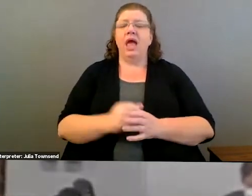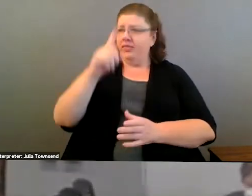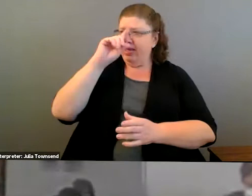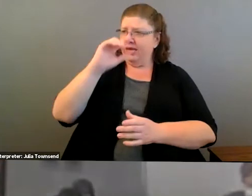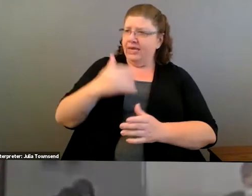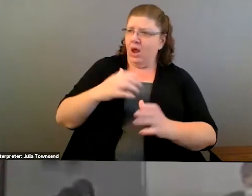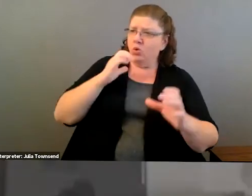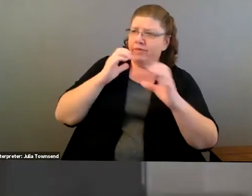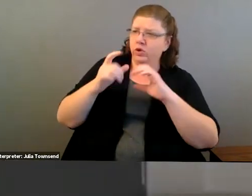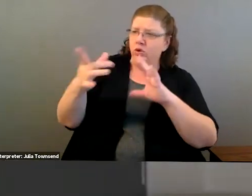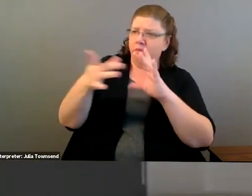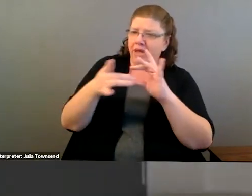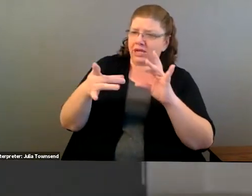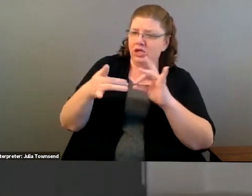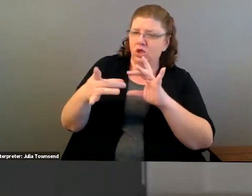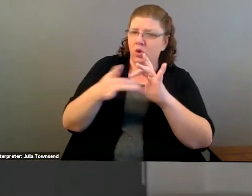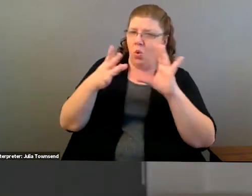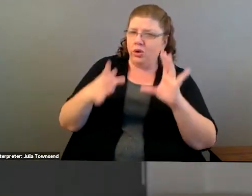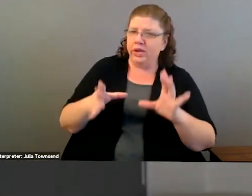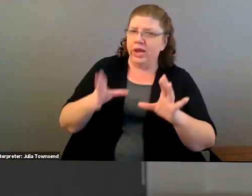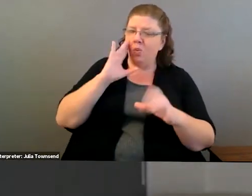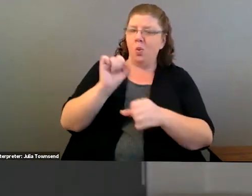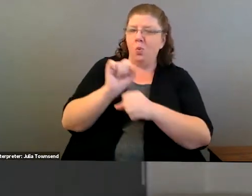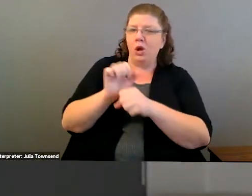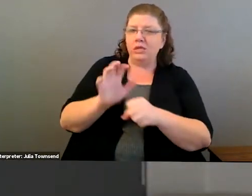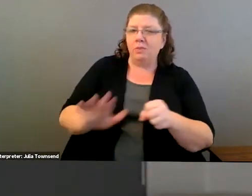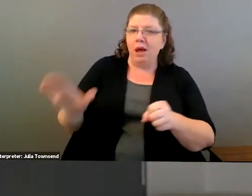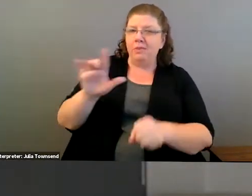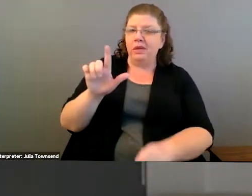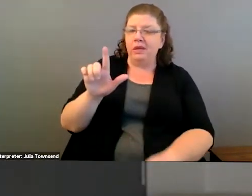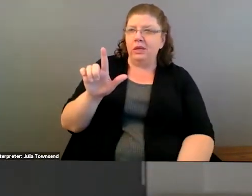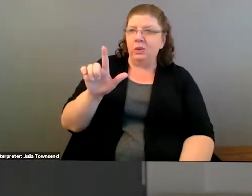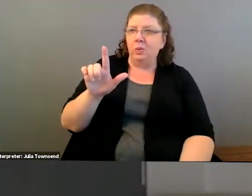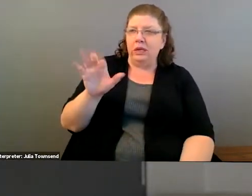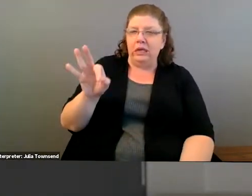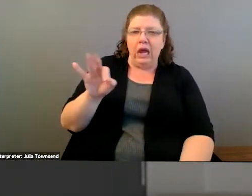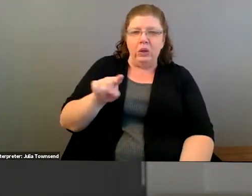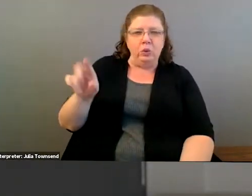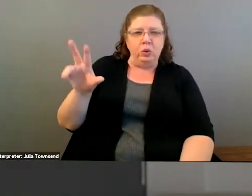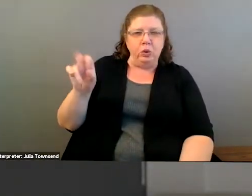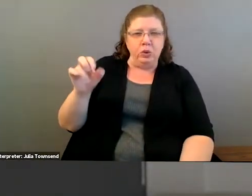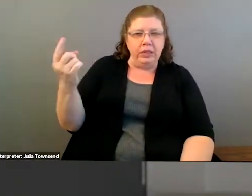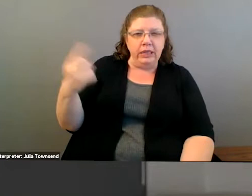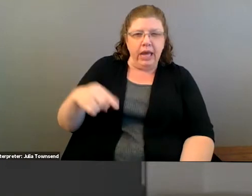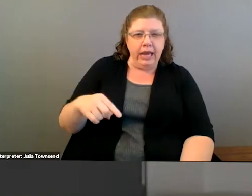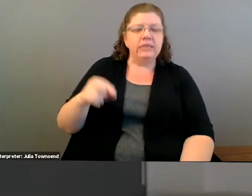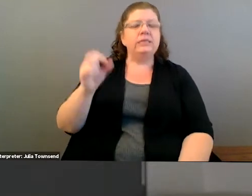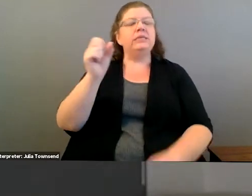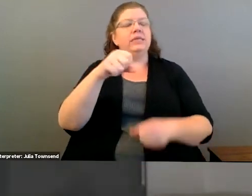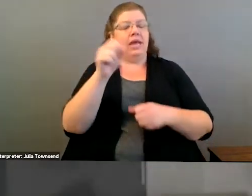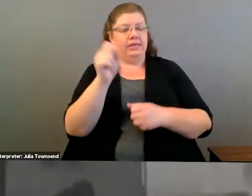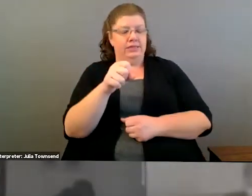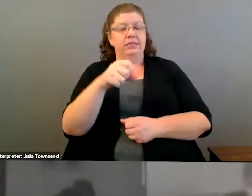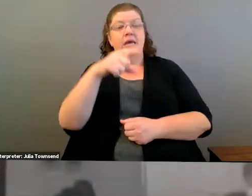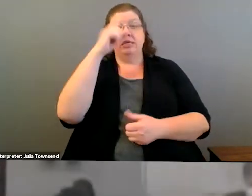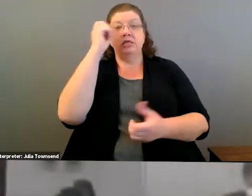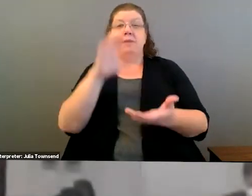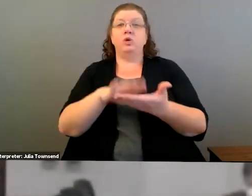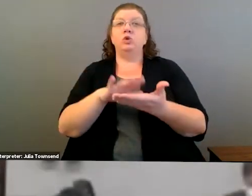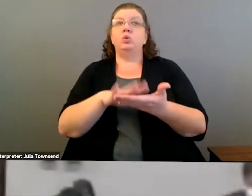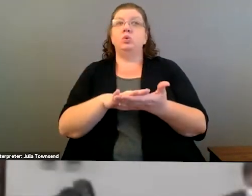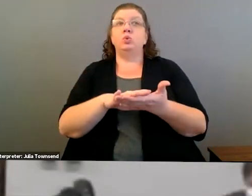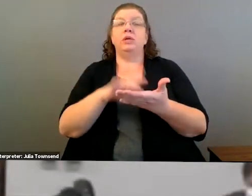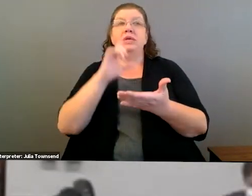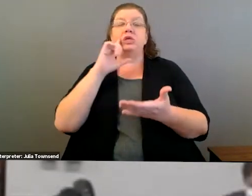mentioned this coordinator is going to work approximately 29 or 30 days. Yes, so the summer school, I believe,